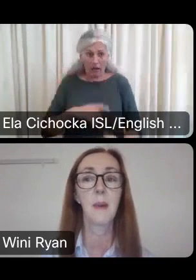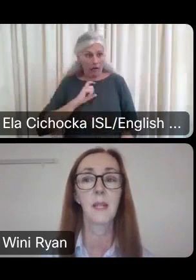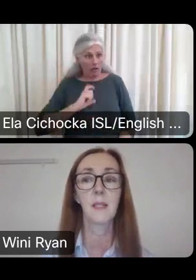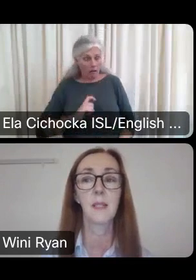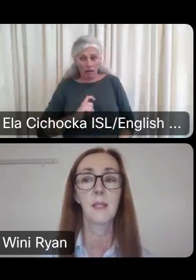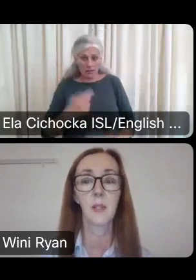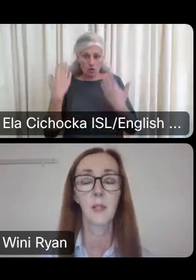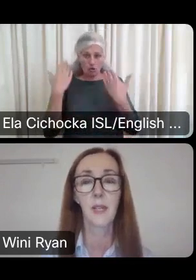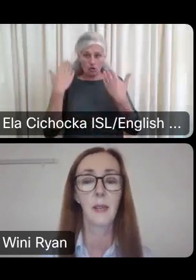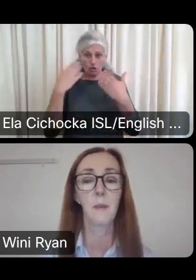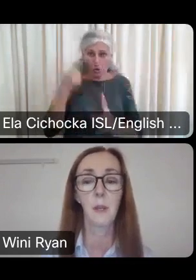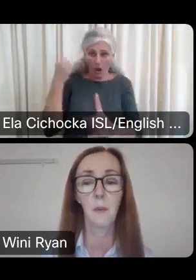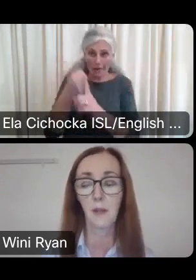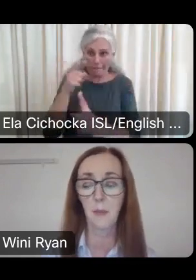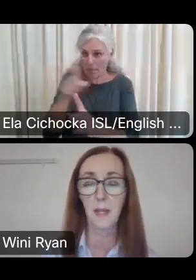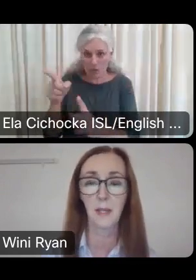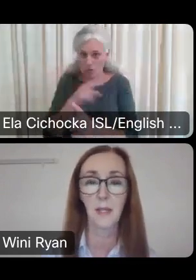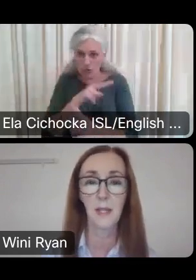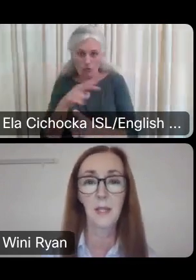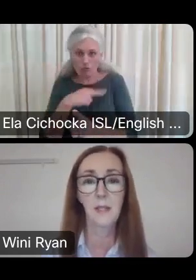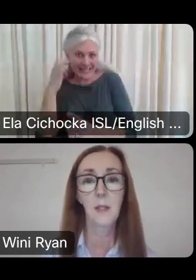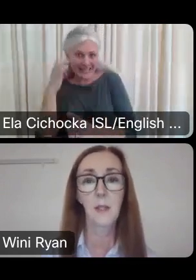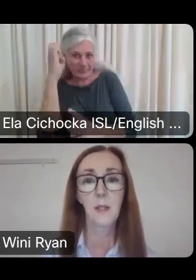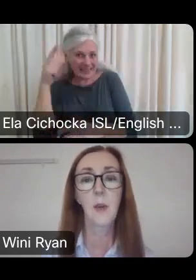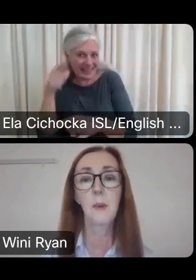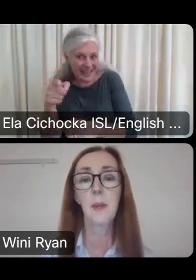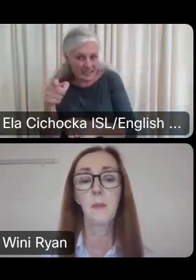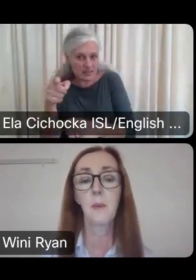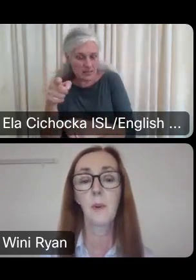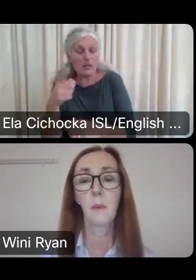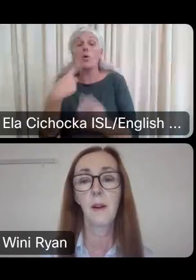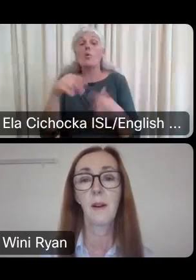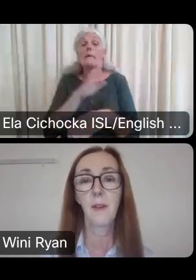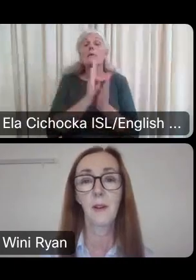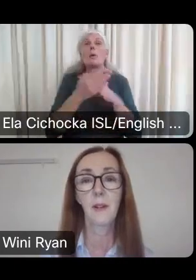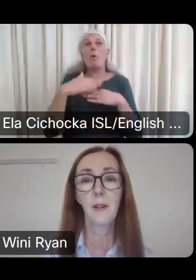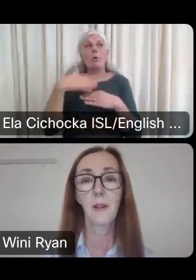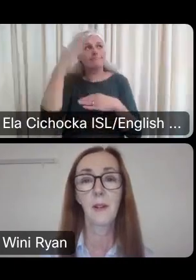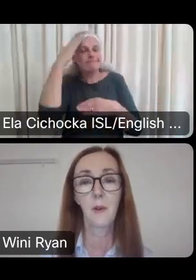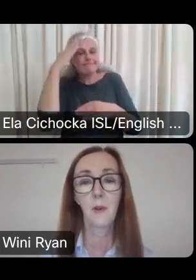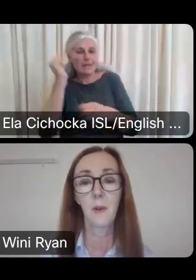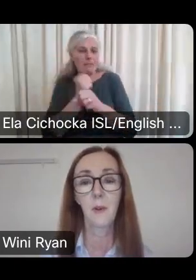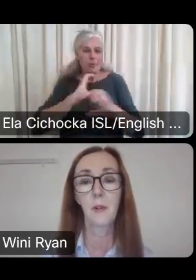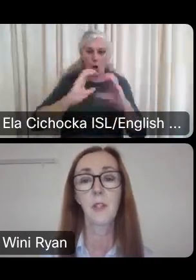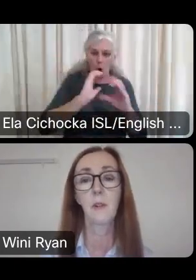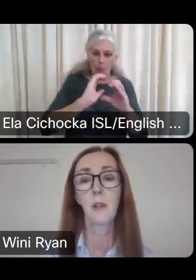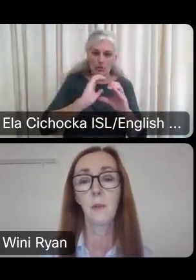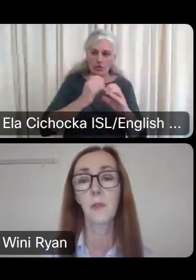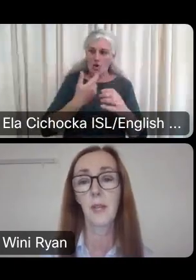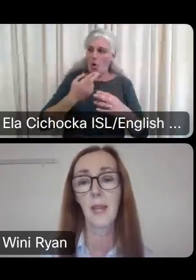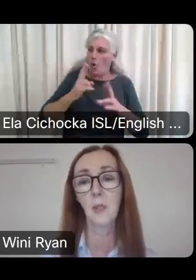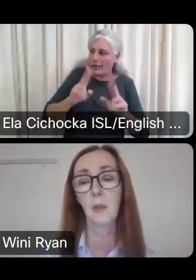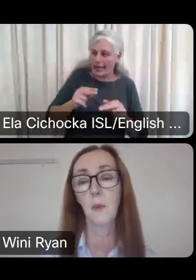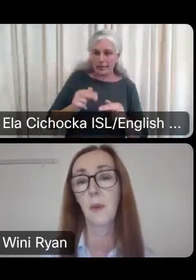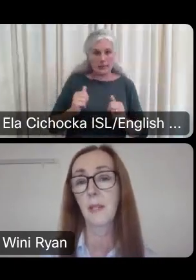the impact isn't what you were expecting. So when we become more aware of our communication, we're able to close